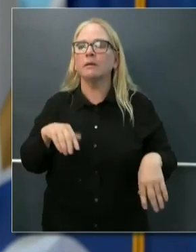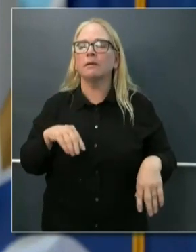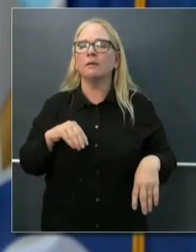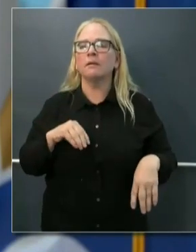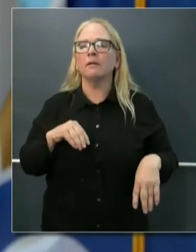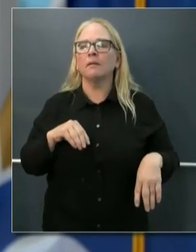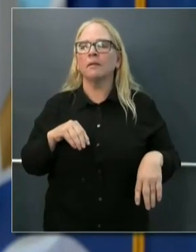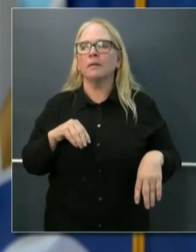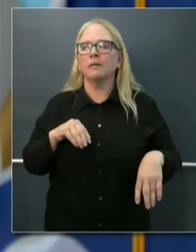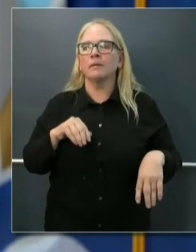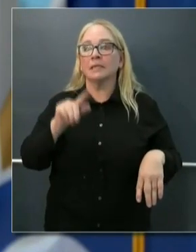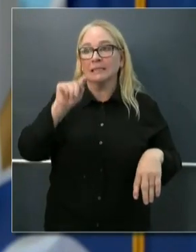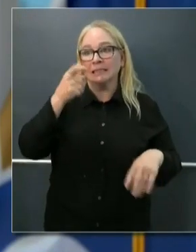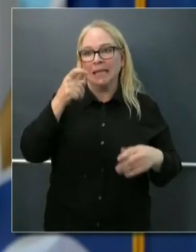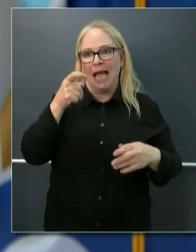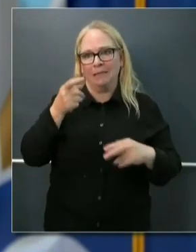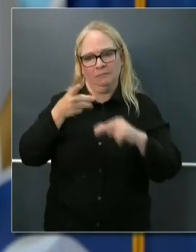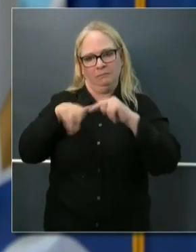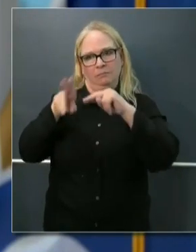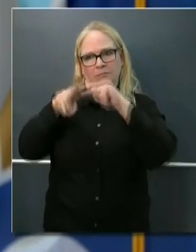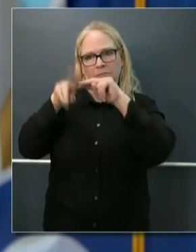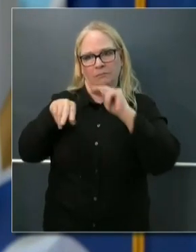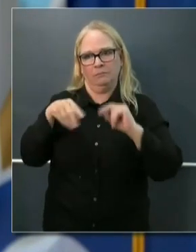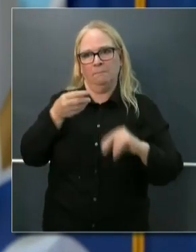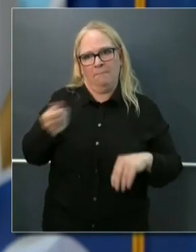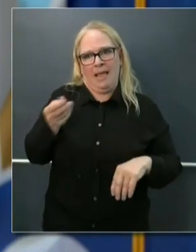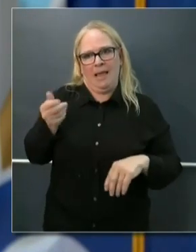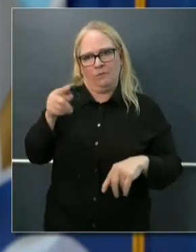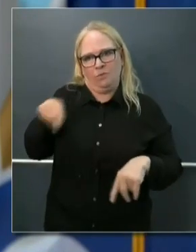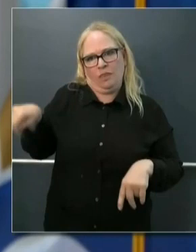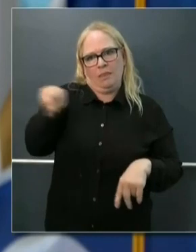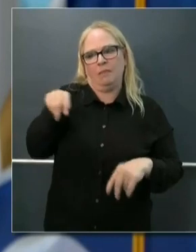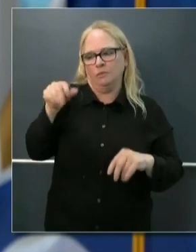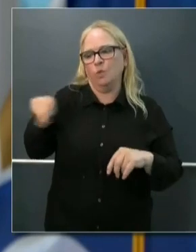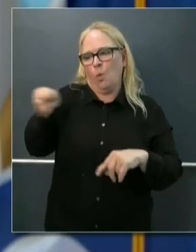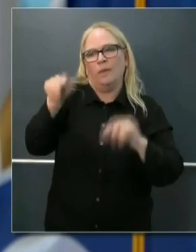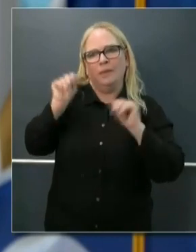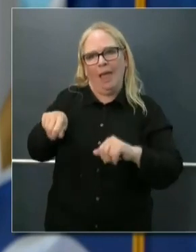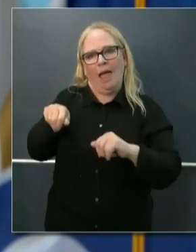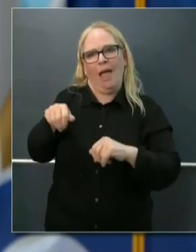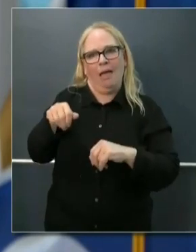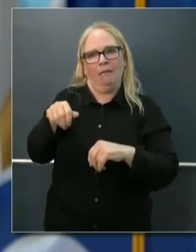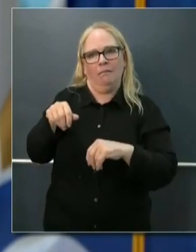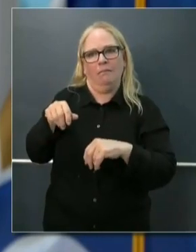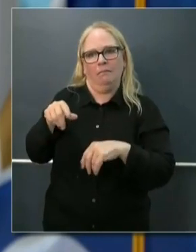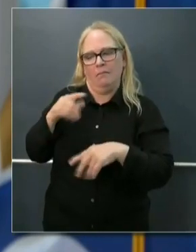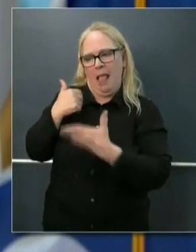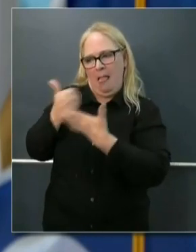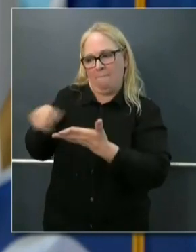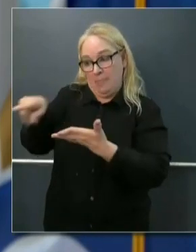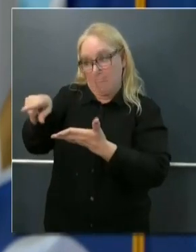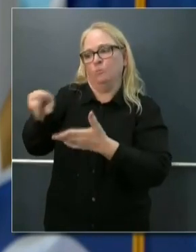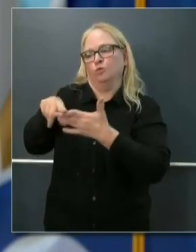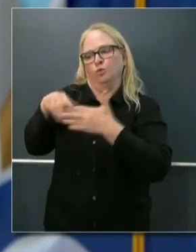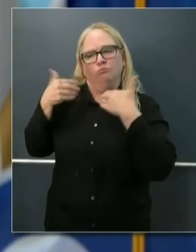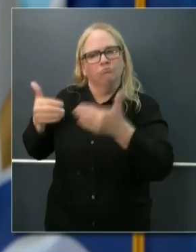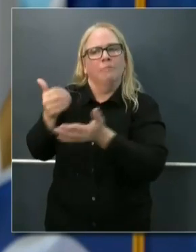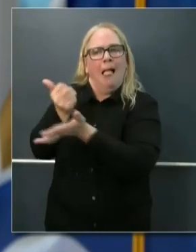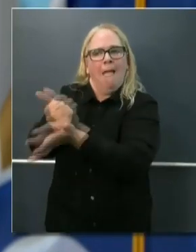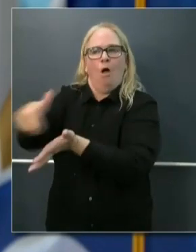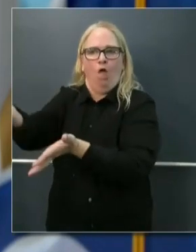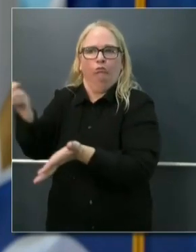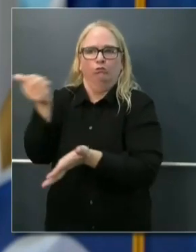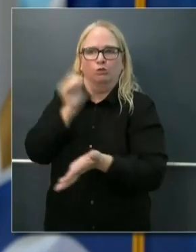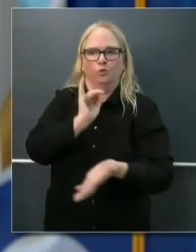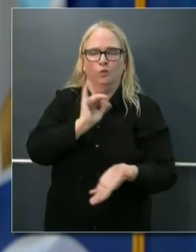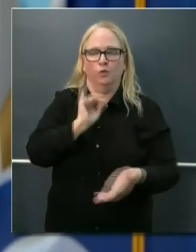generation at the local level that should more than offset the local costs if we get this program to scale. Eligibility, again, it's